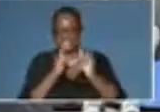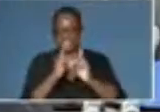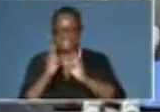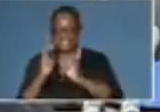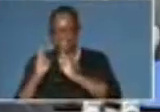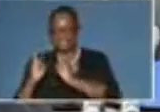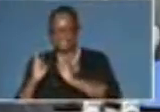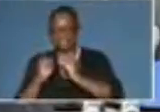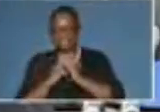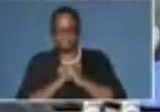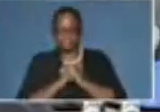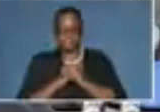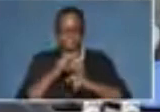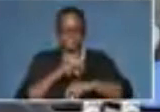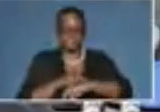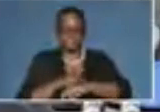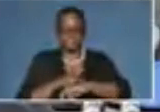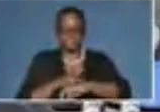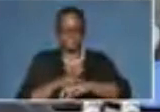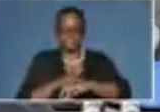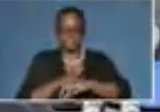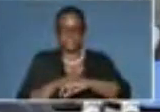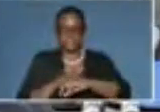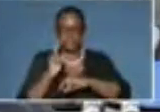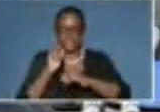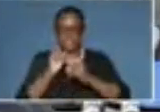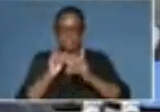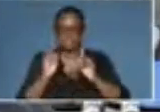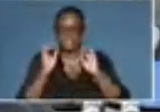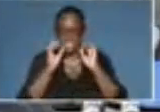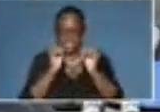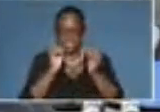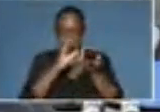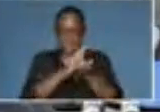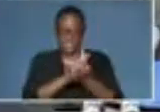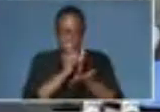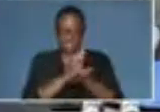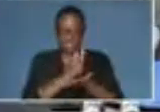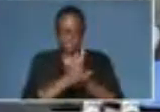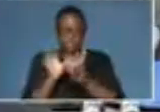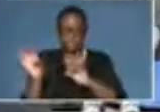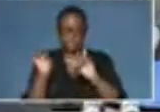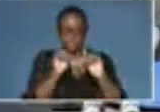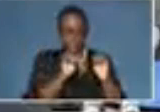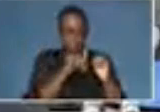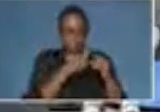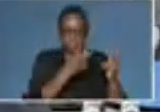incident where, again, blank passport books were just moved from one location to the